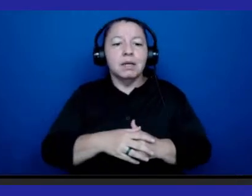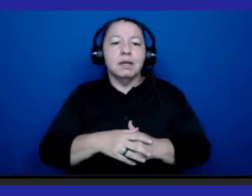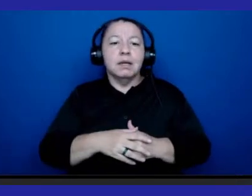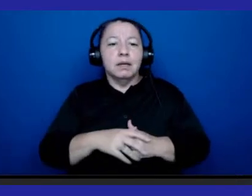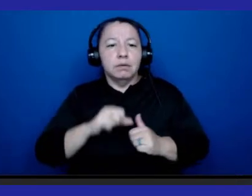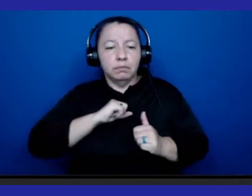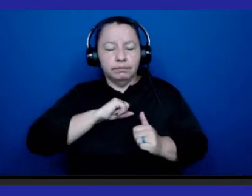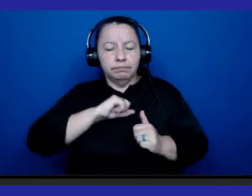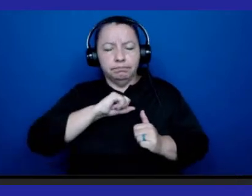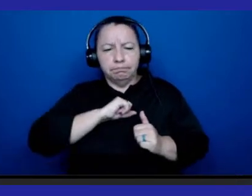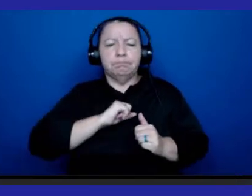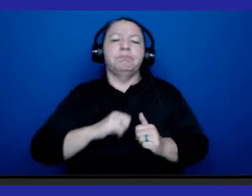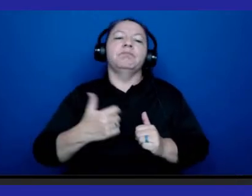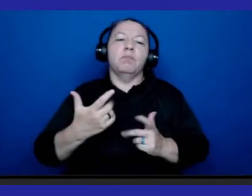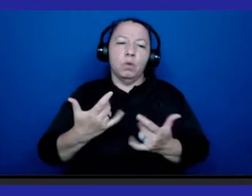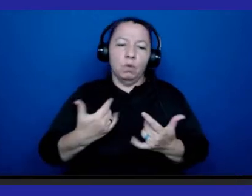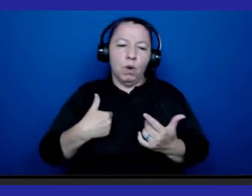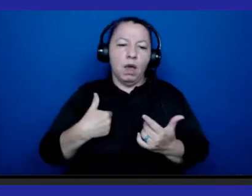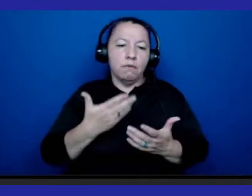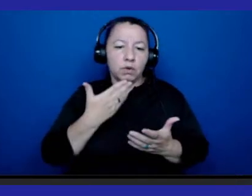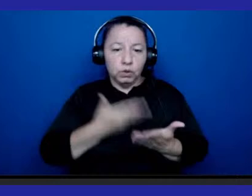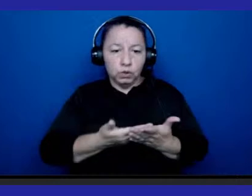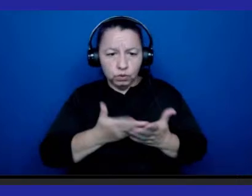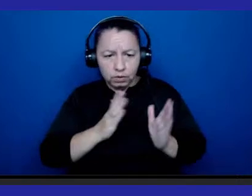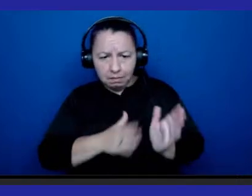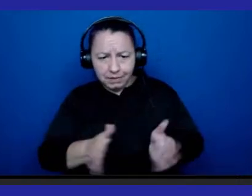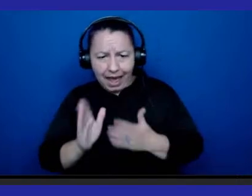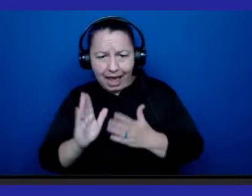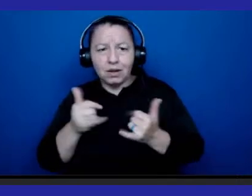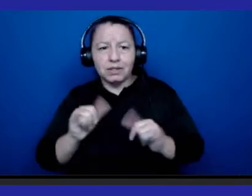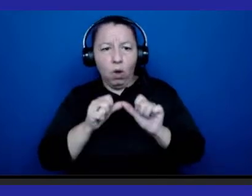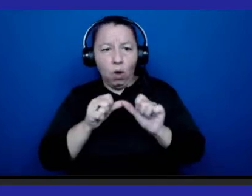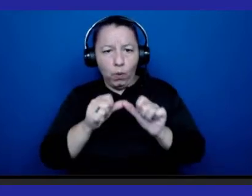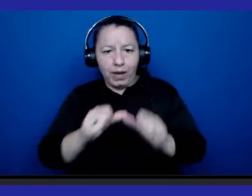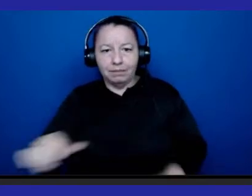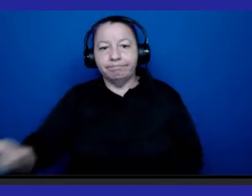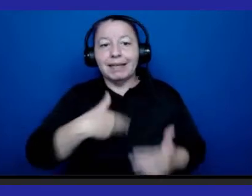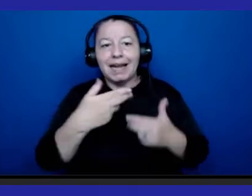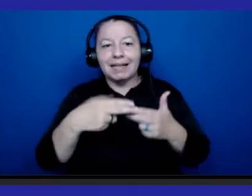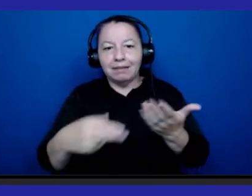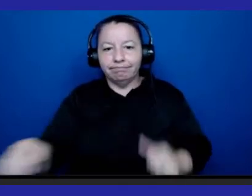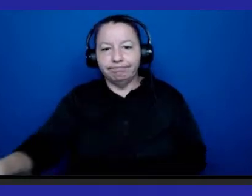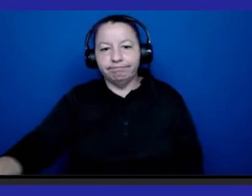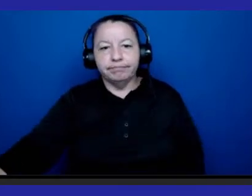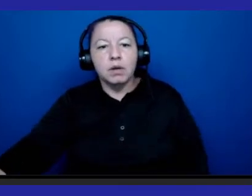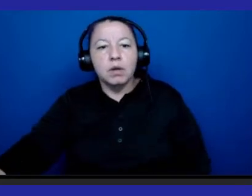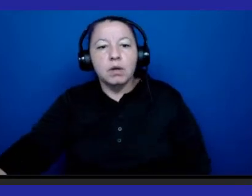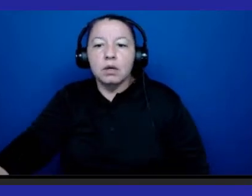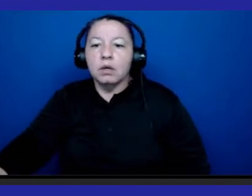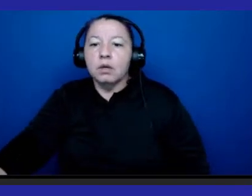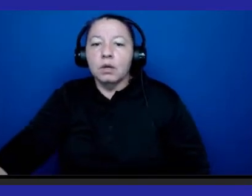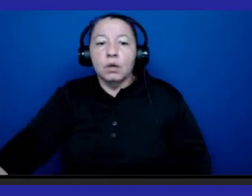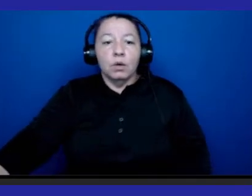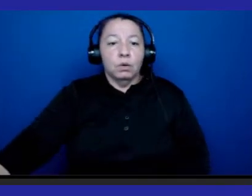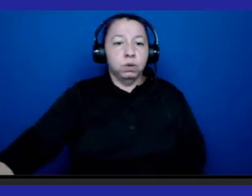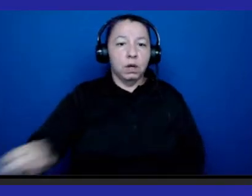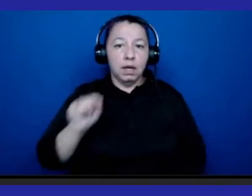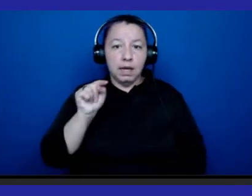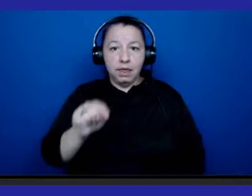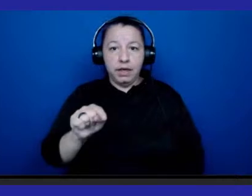plannings are still ongoing. Next slide. So this is what